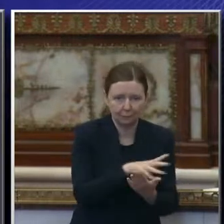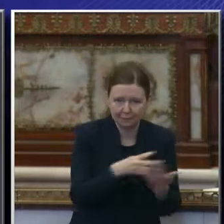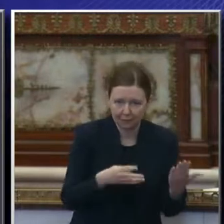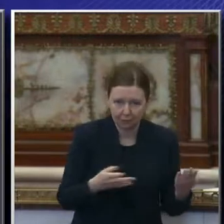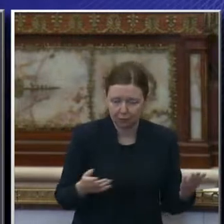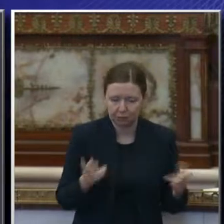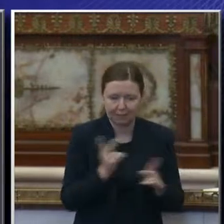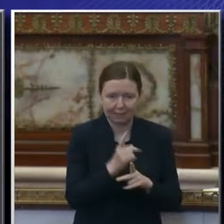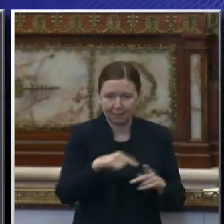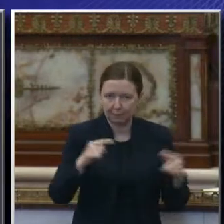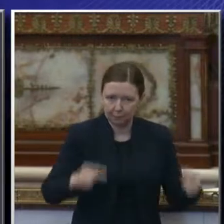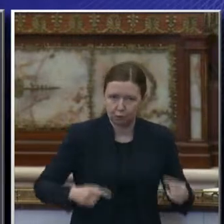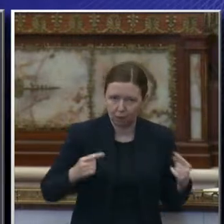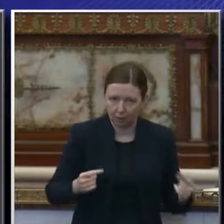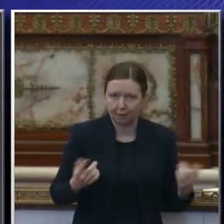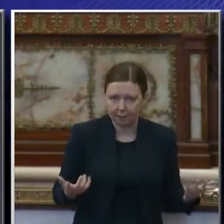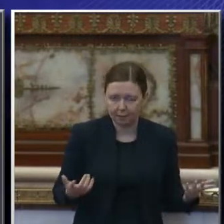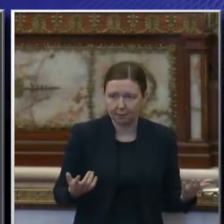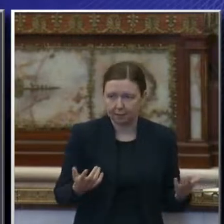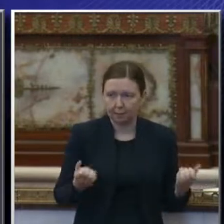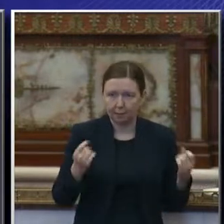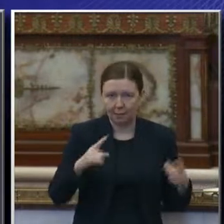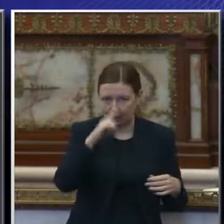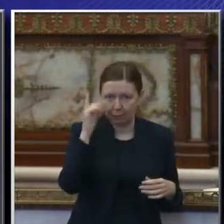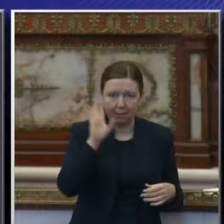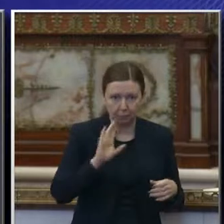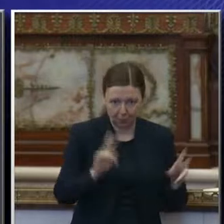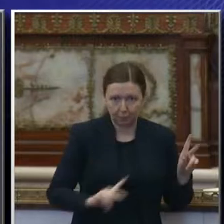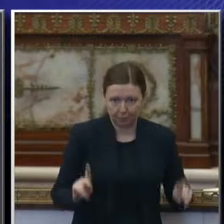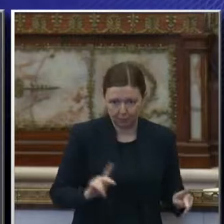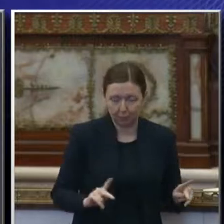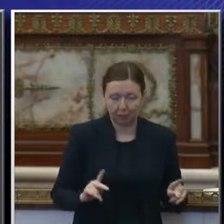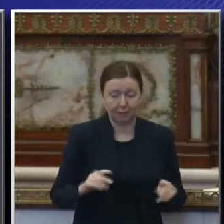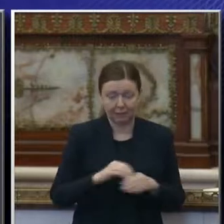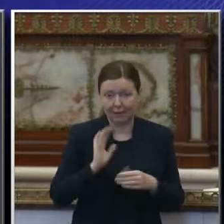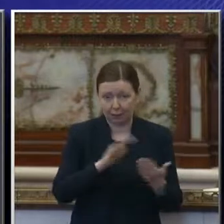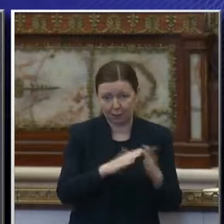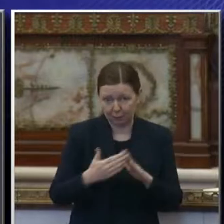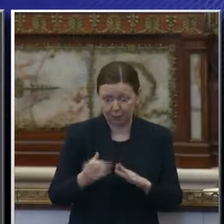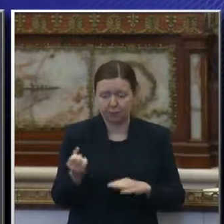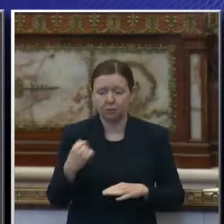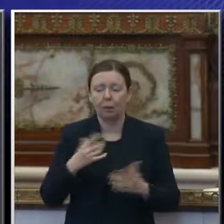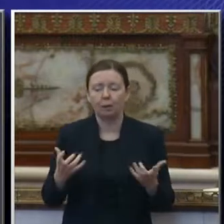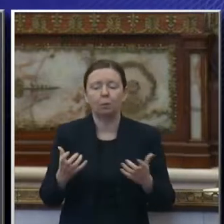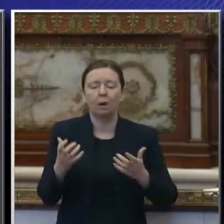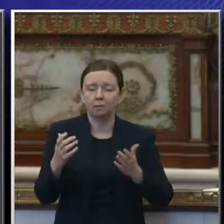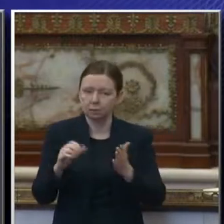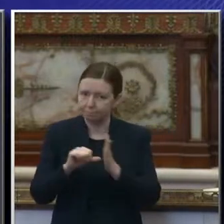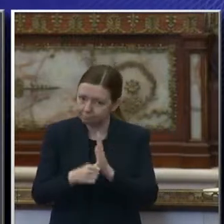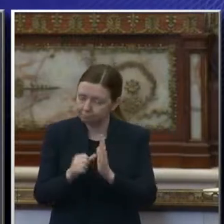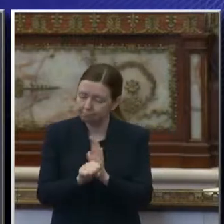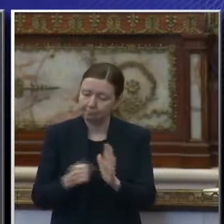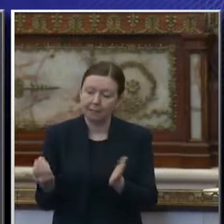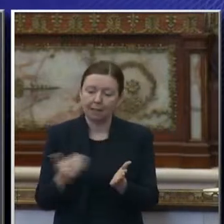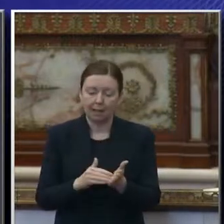them struggling, many of them being Black and brown residents of our community. So I just want to reiterate